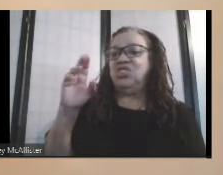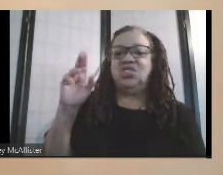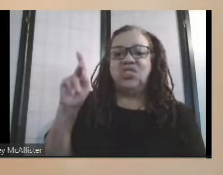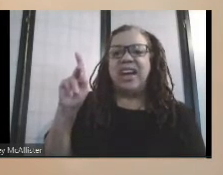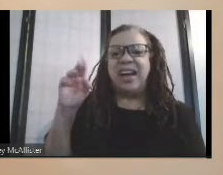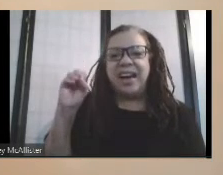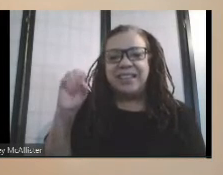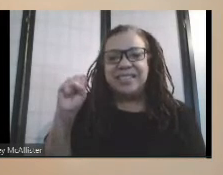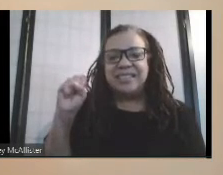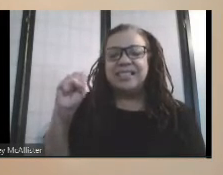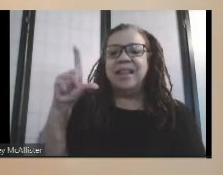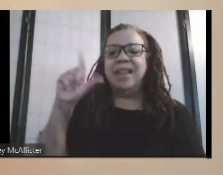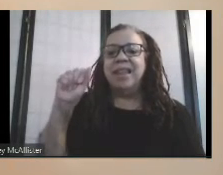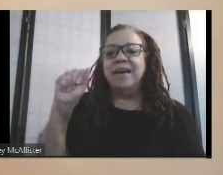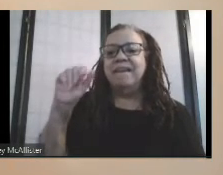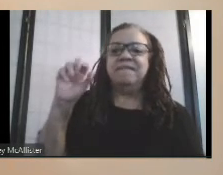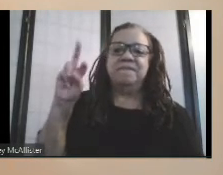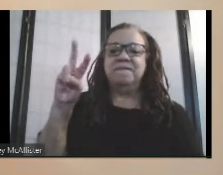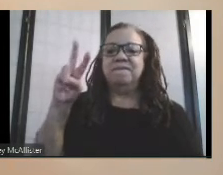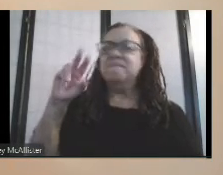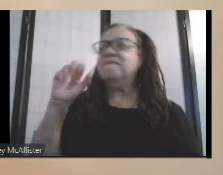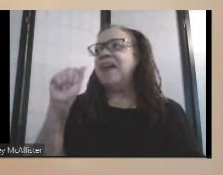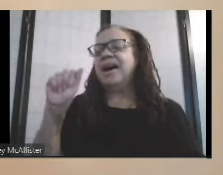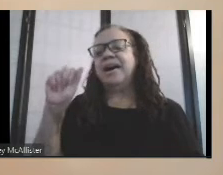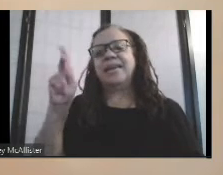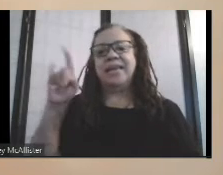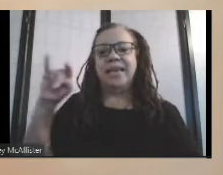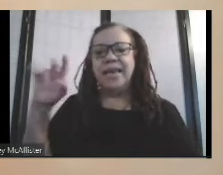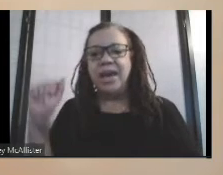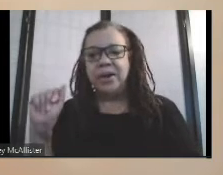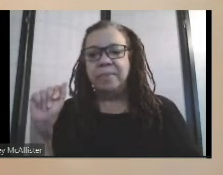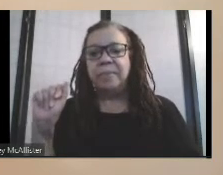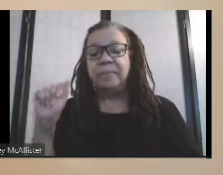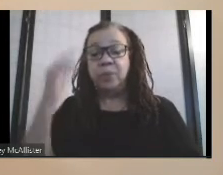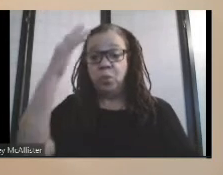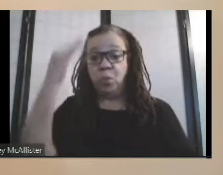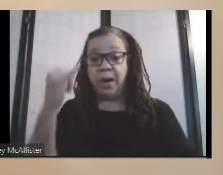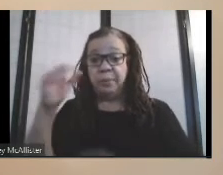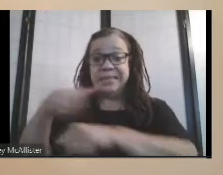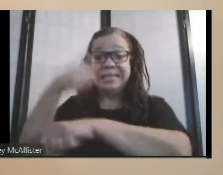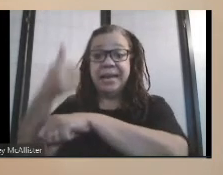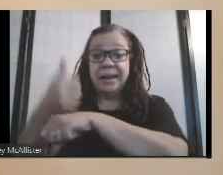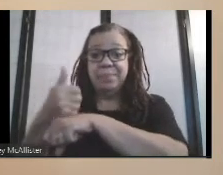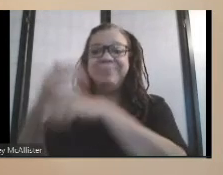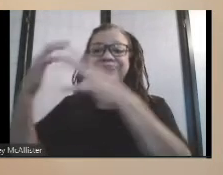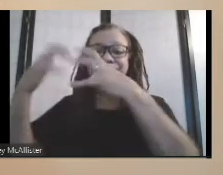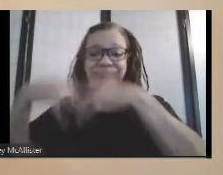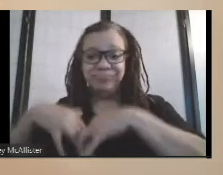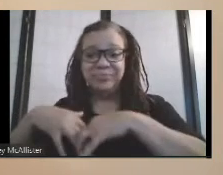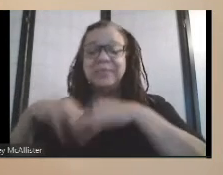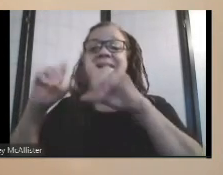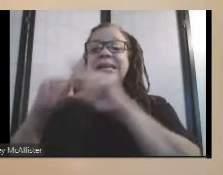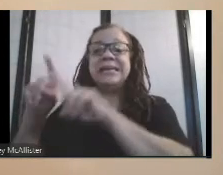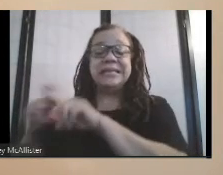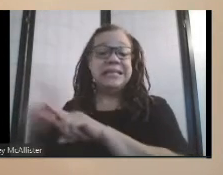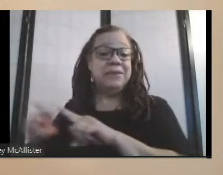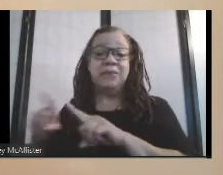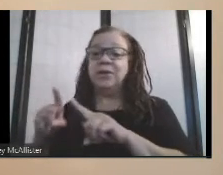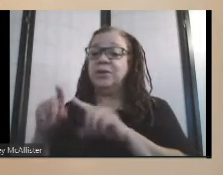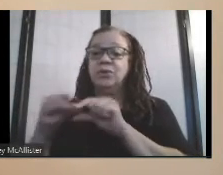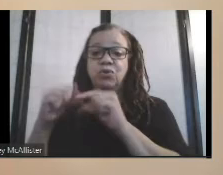1918 at the end of World War I from several provinces of a collapsing Austria-Hungary